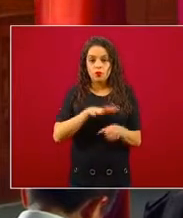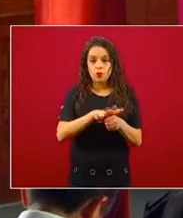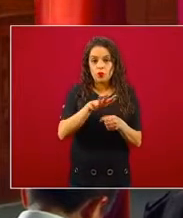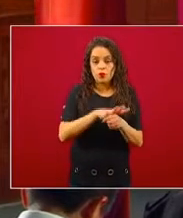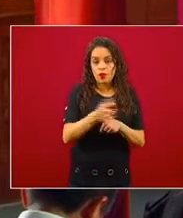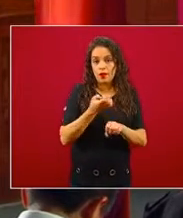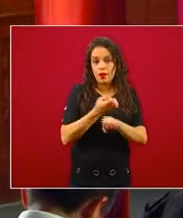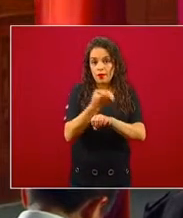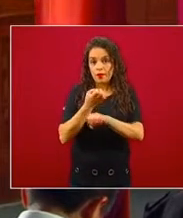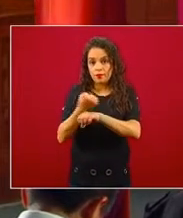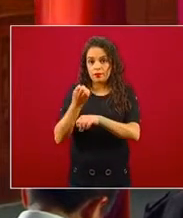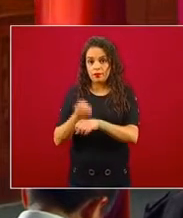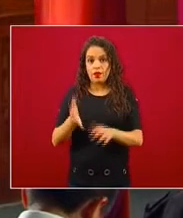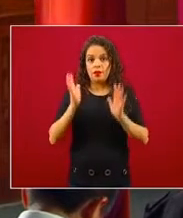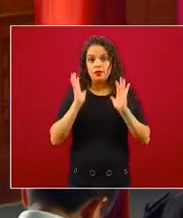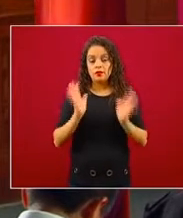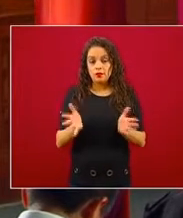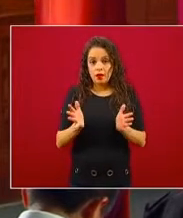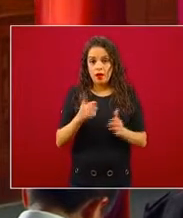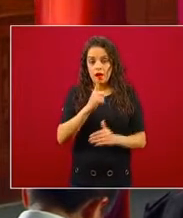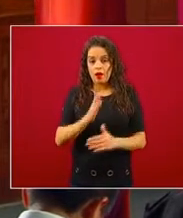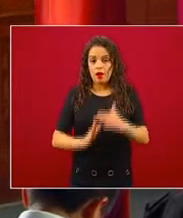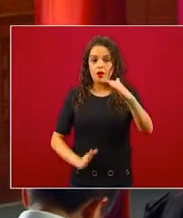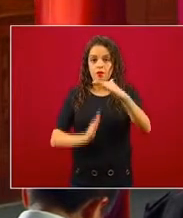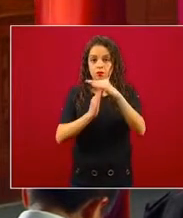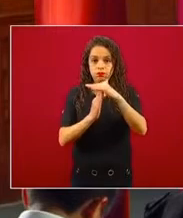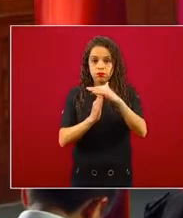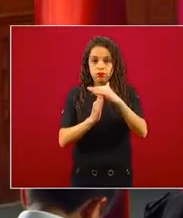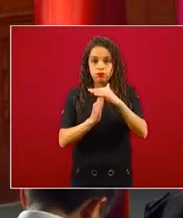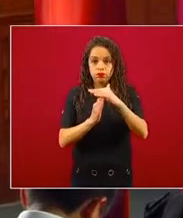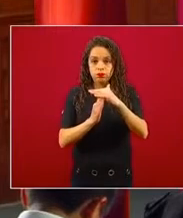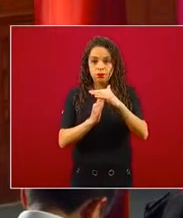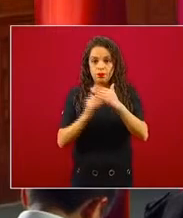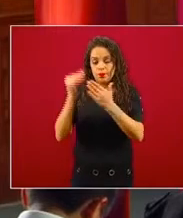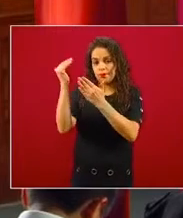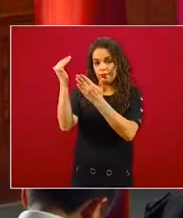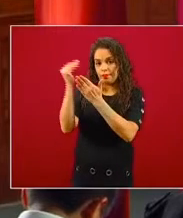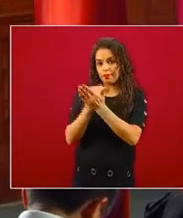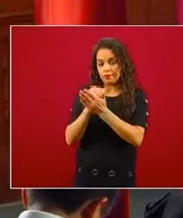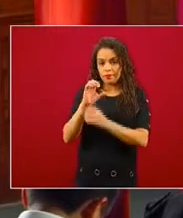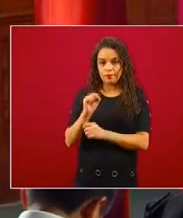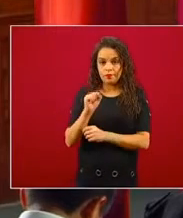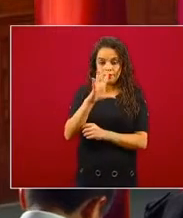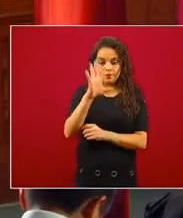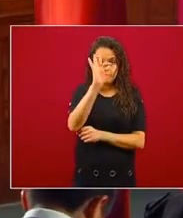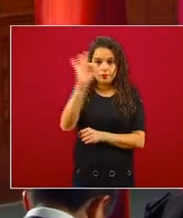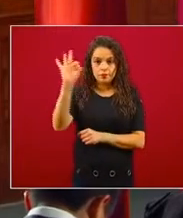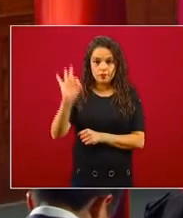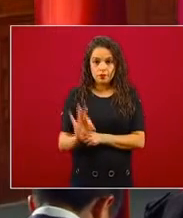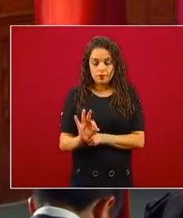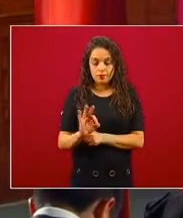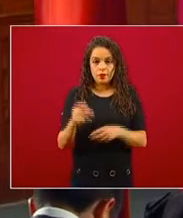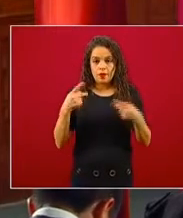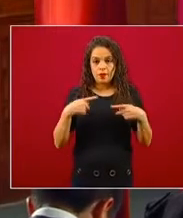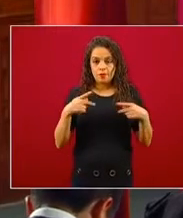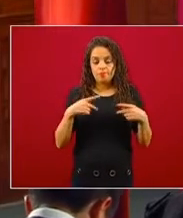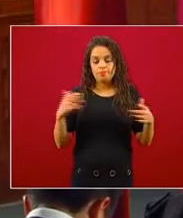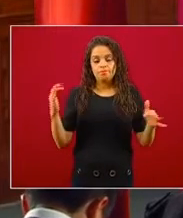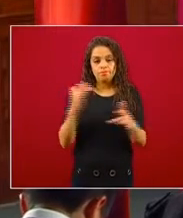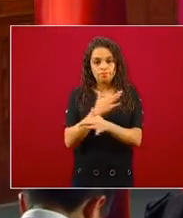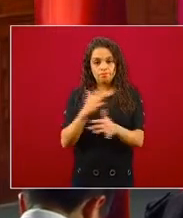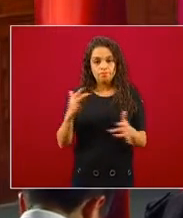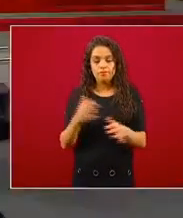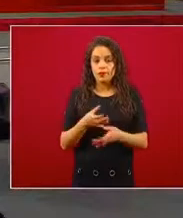And the purpose, as always, is to see which states have been able to achieve a mini goal